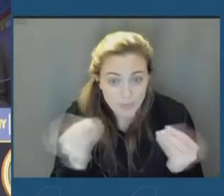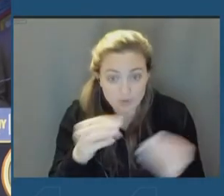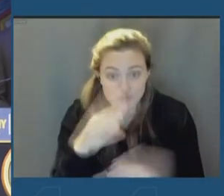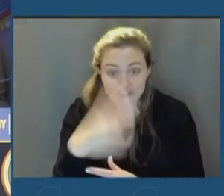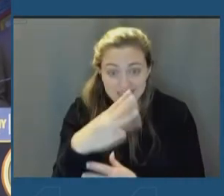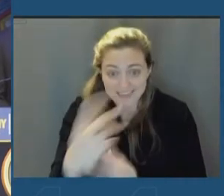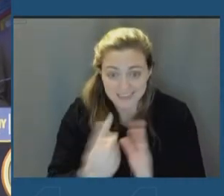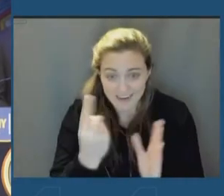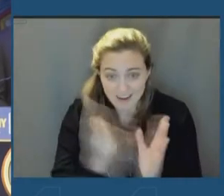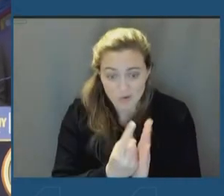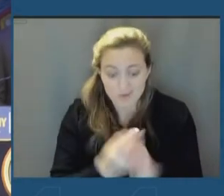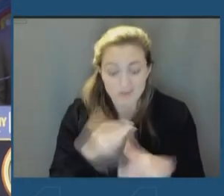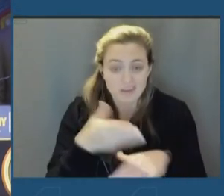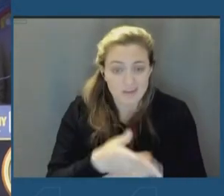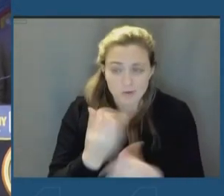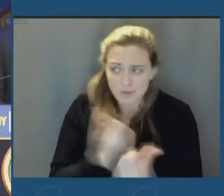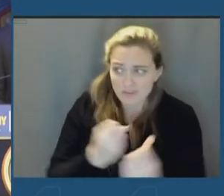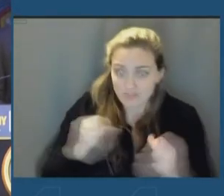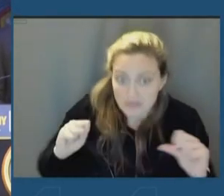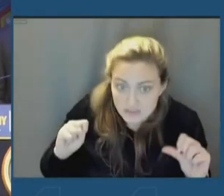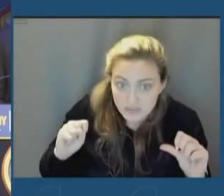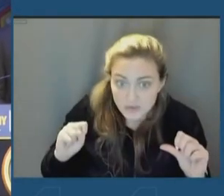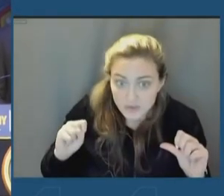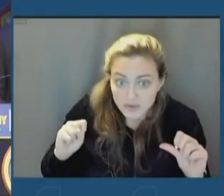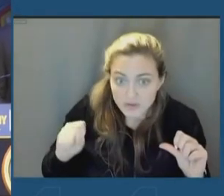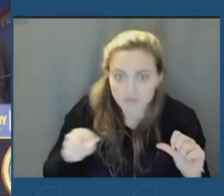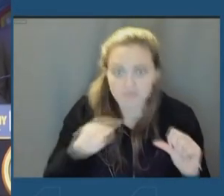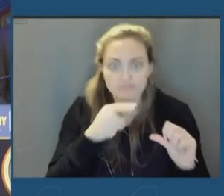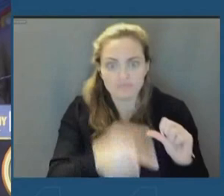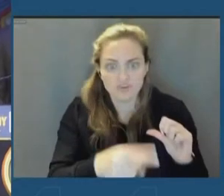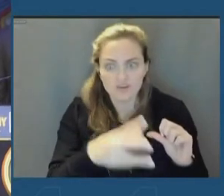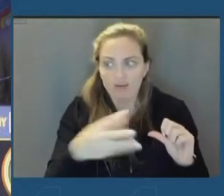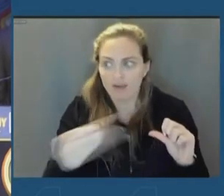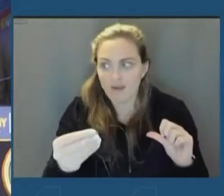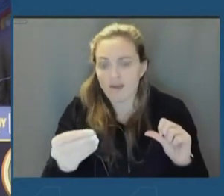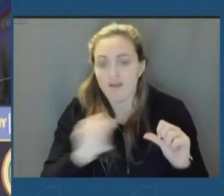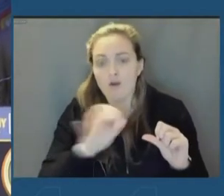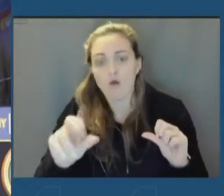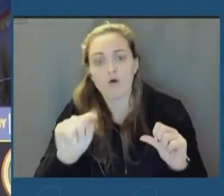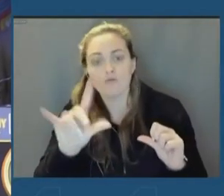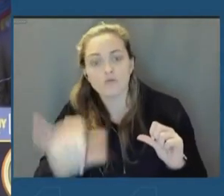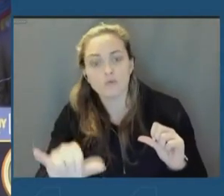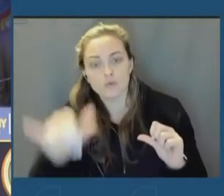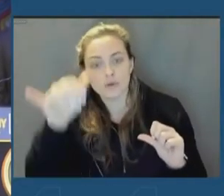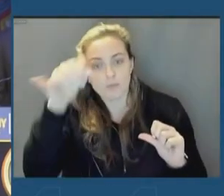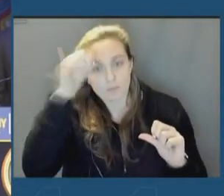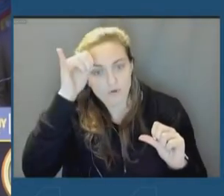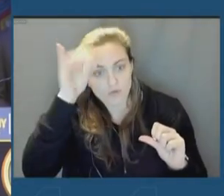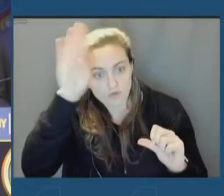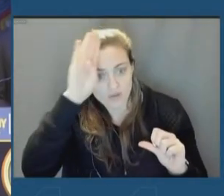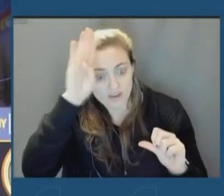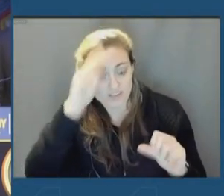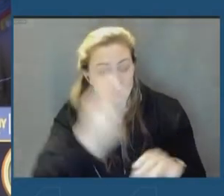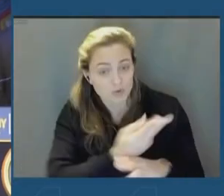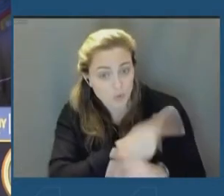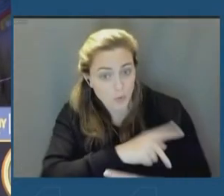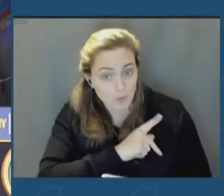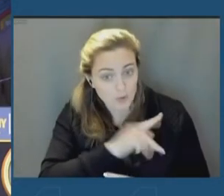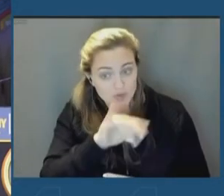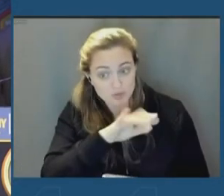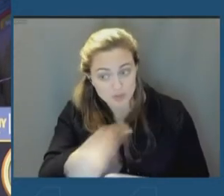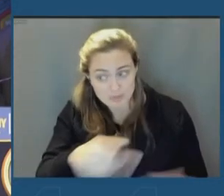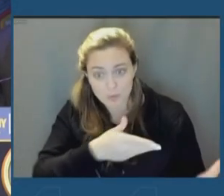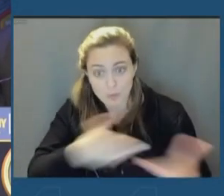hours. After being rescued, she and an off-duty Buffalo firefighter used their own personal Jeep to transport people